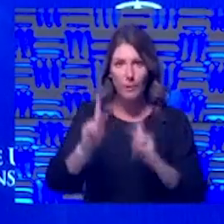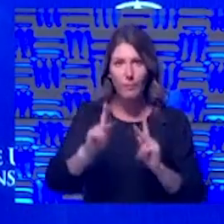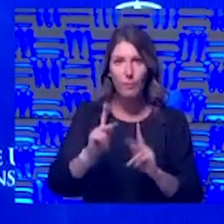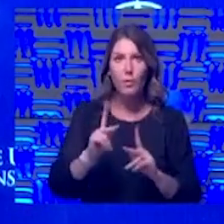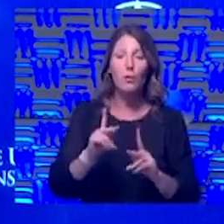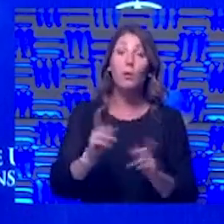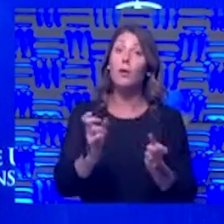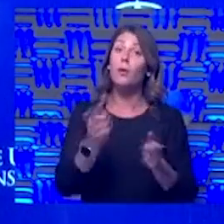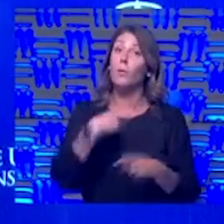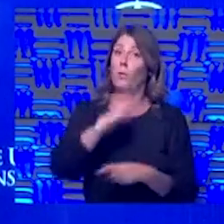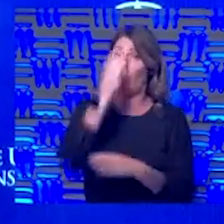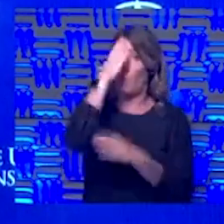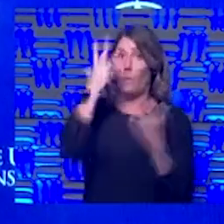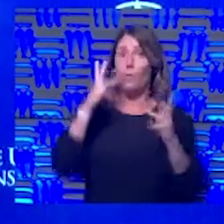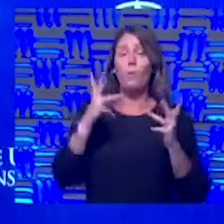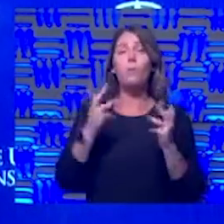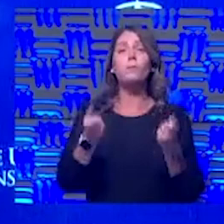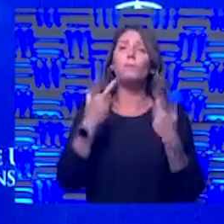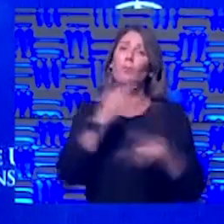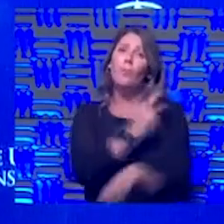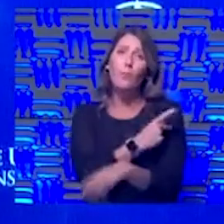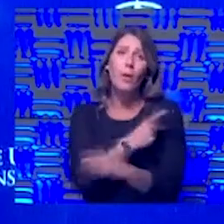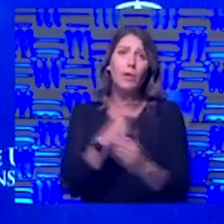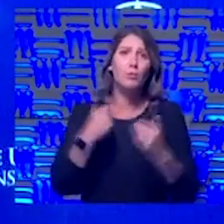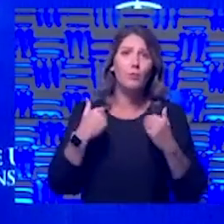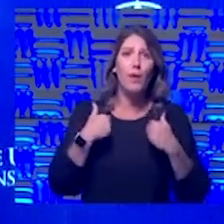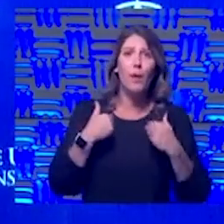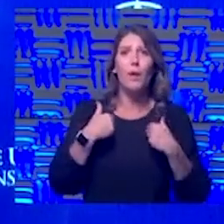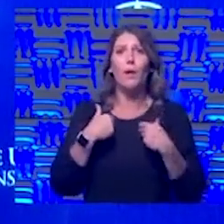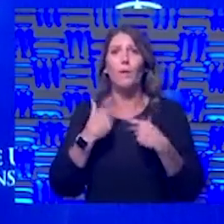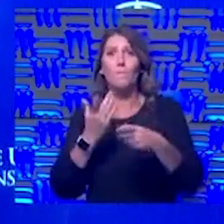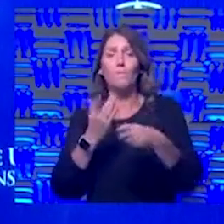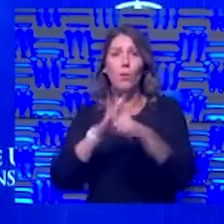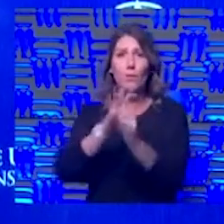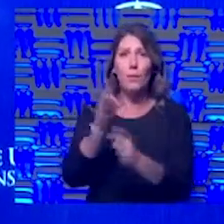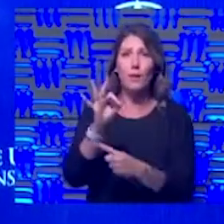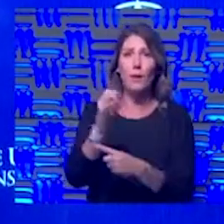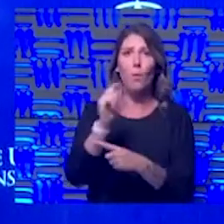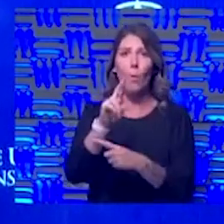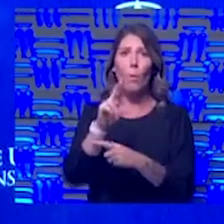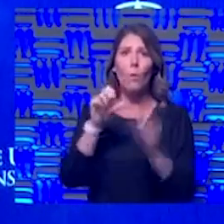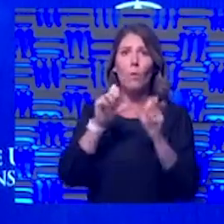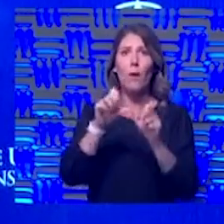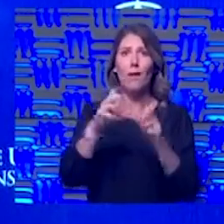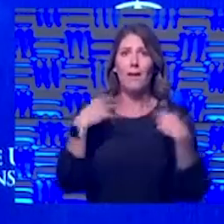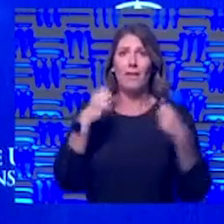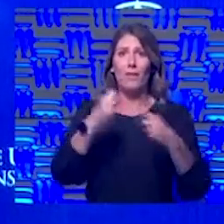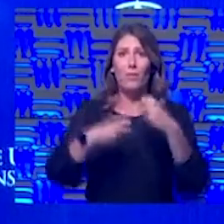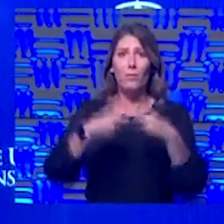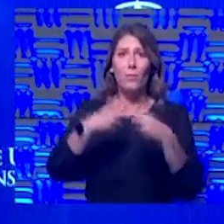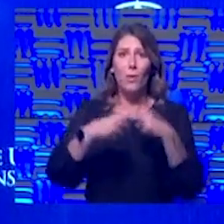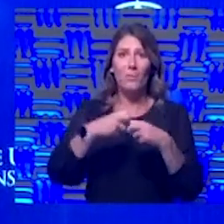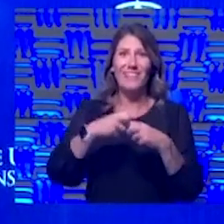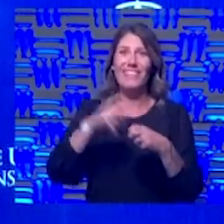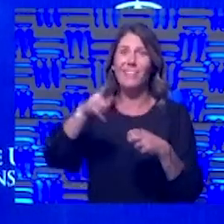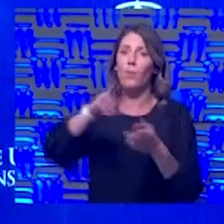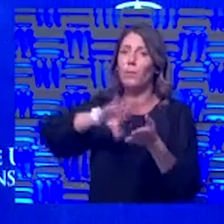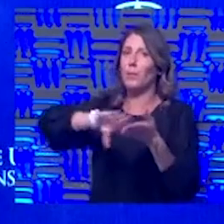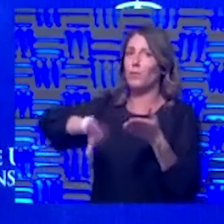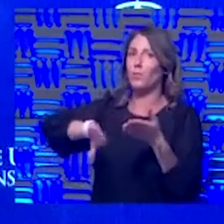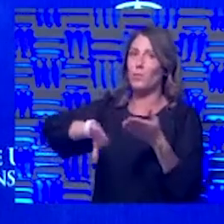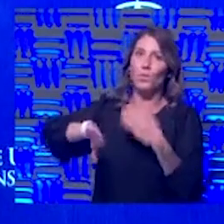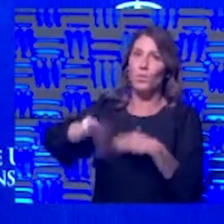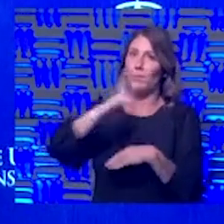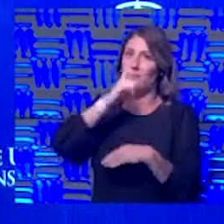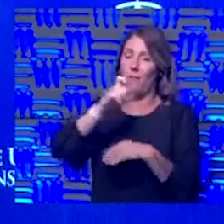of patients who have COVID are folks who have other chronic health problems that would likely exclude them from getting a